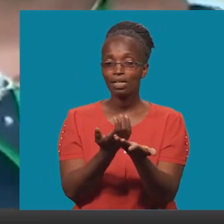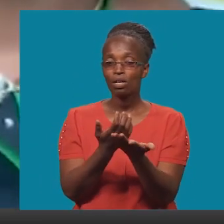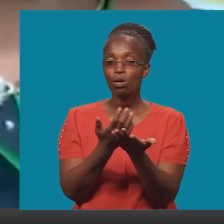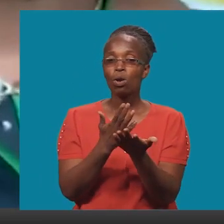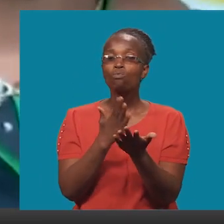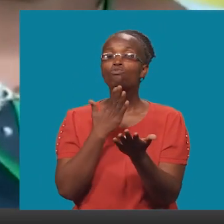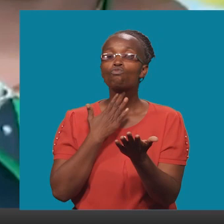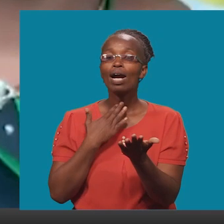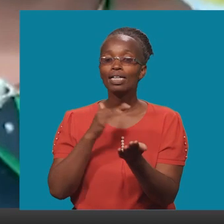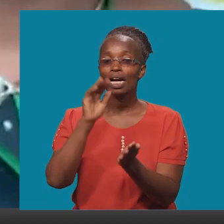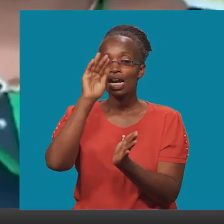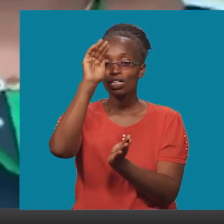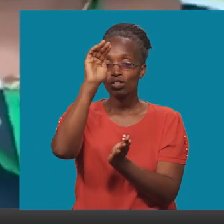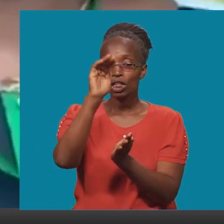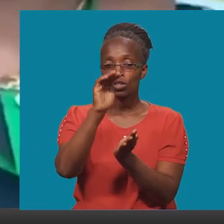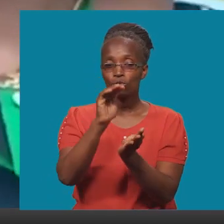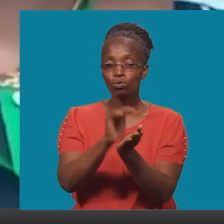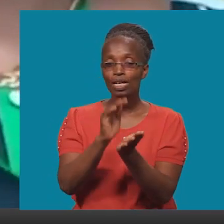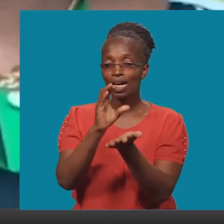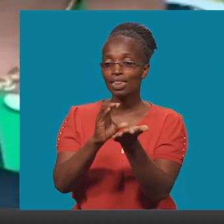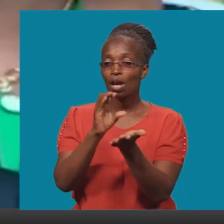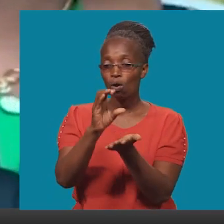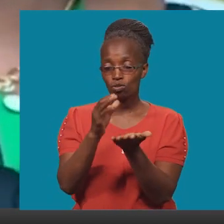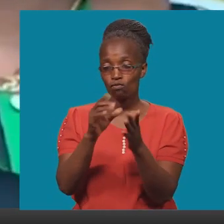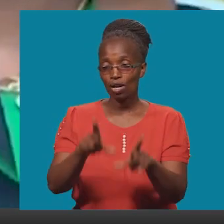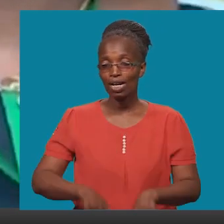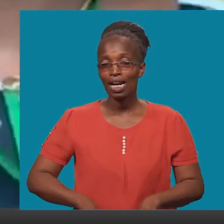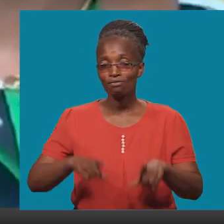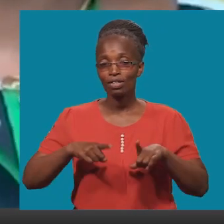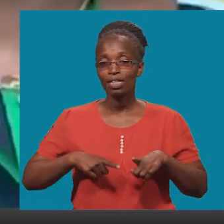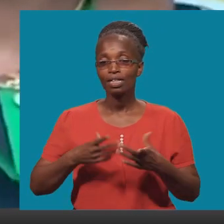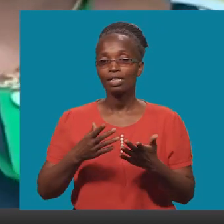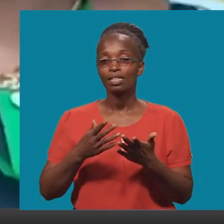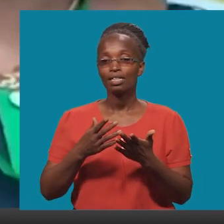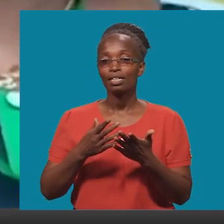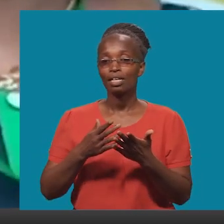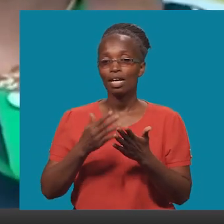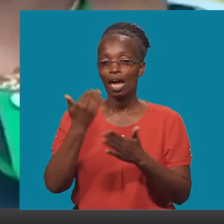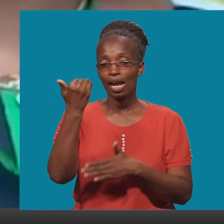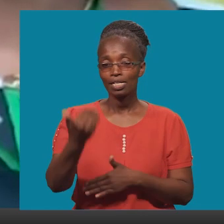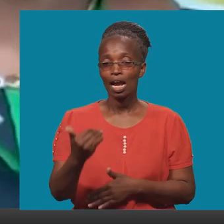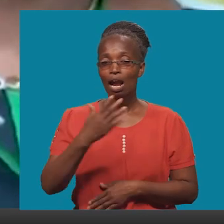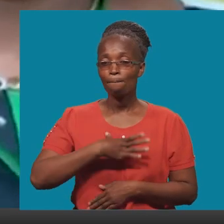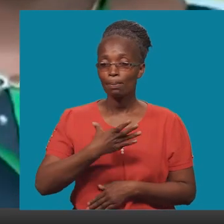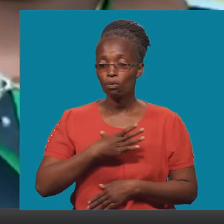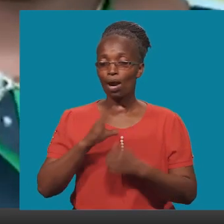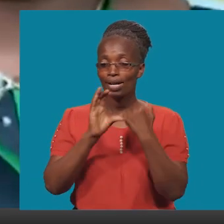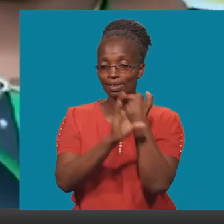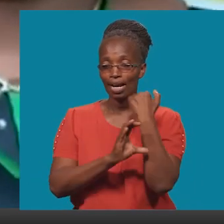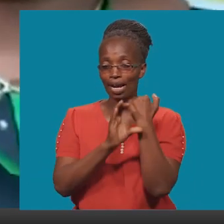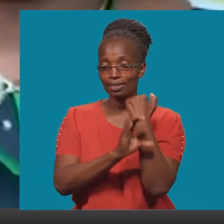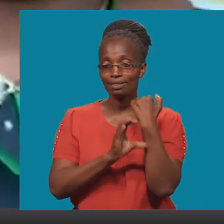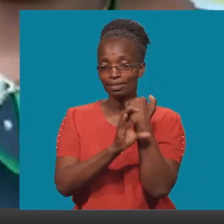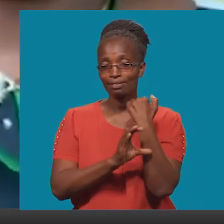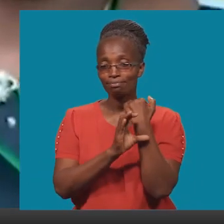can reduce the cost of living, we can create millions of jobs for our young people, and we can